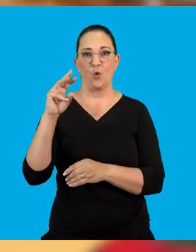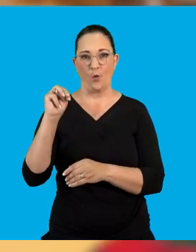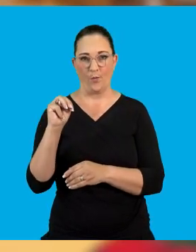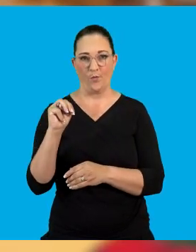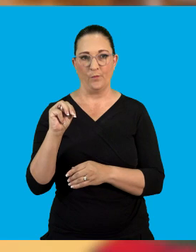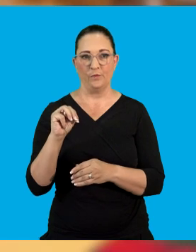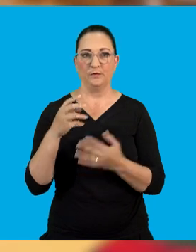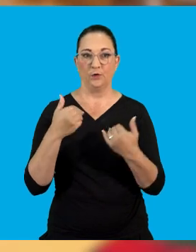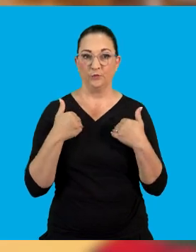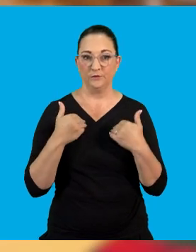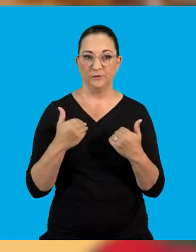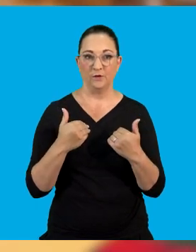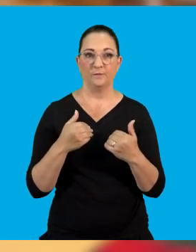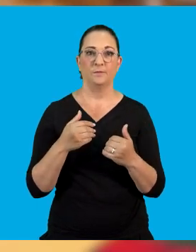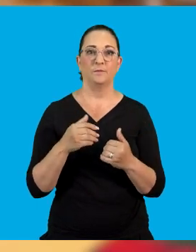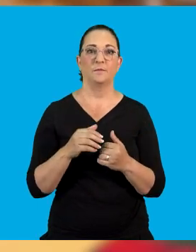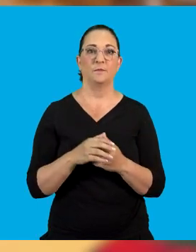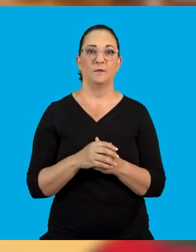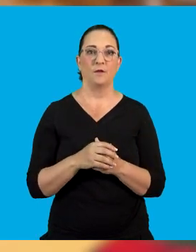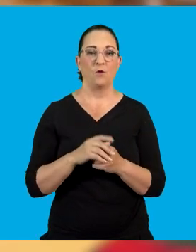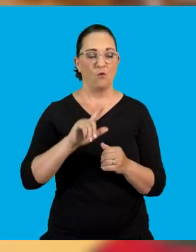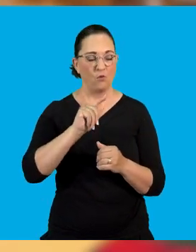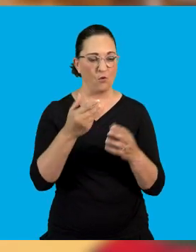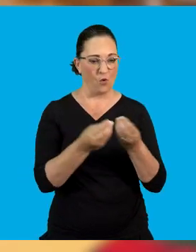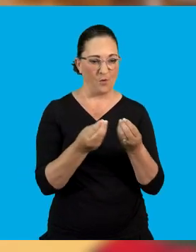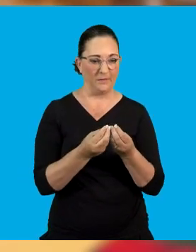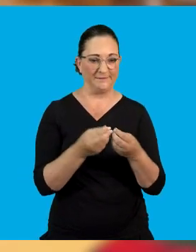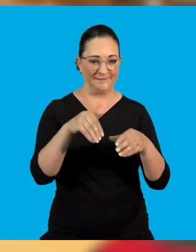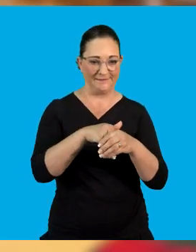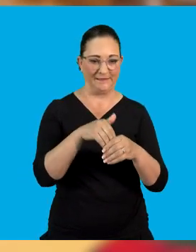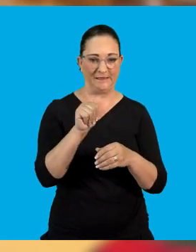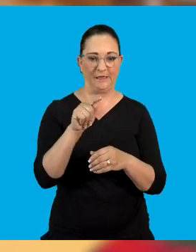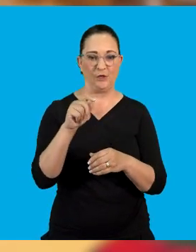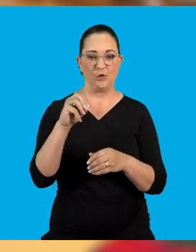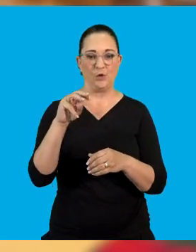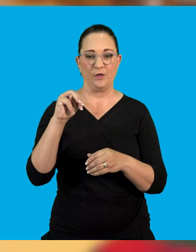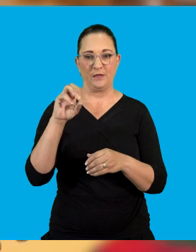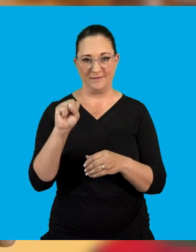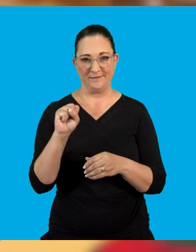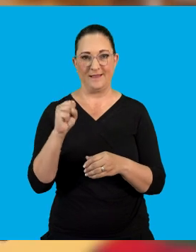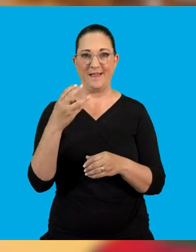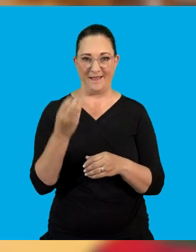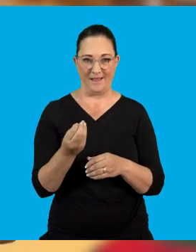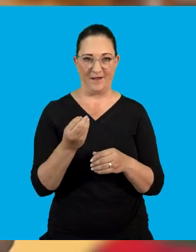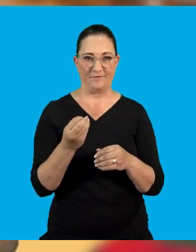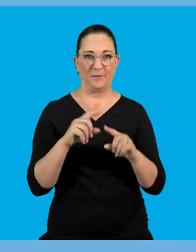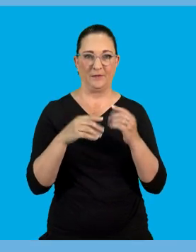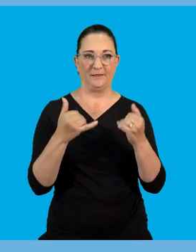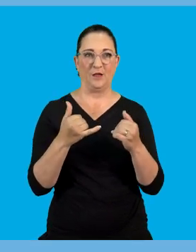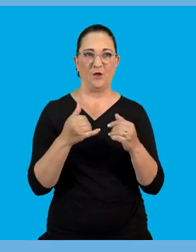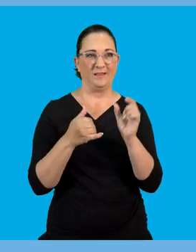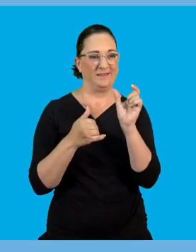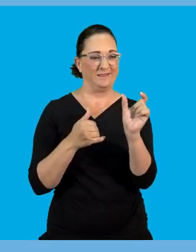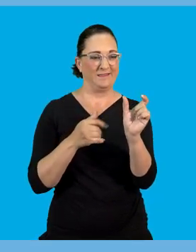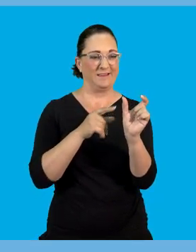to start with our structure of an atom, we know that all matter is made up of atoms. Now, if matter is made up of atoms, what